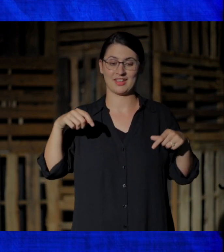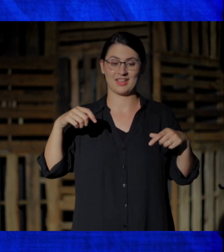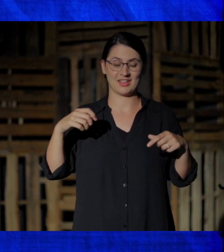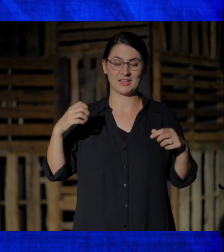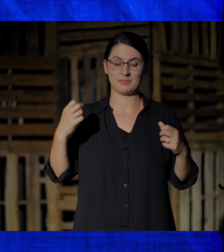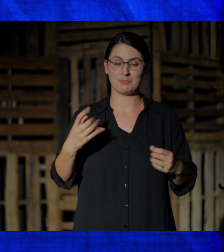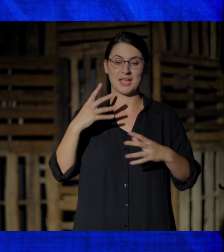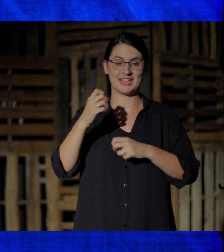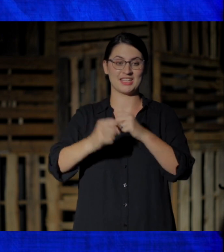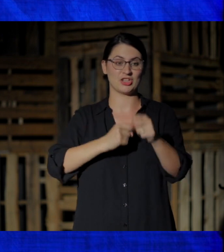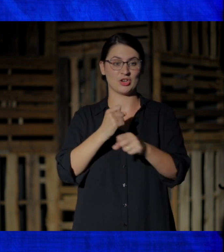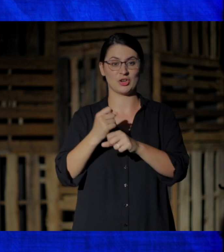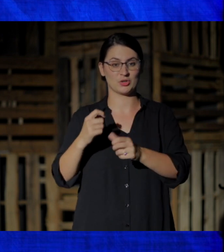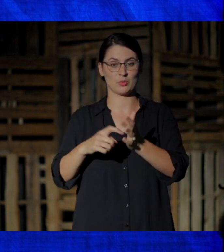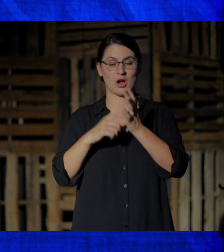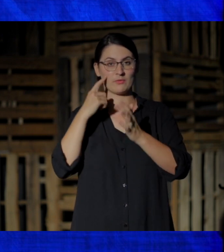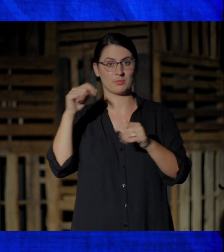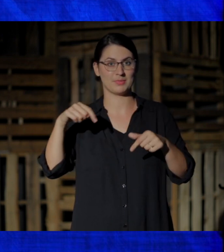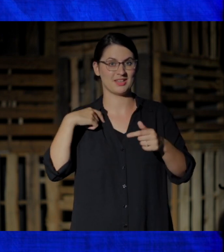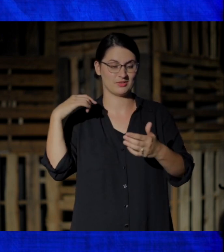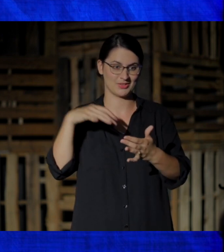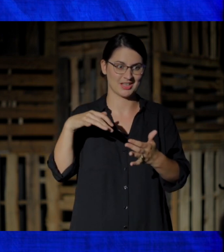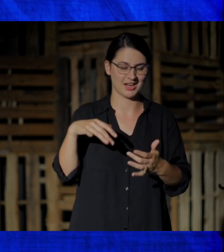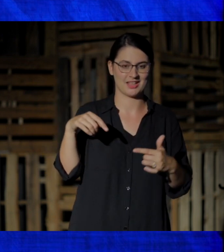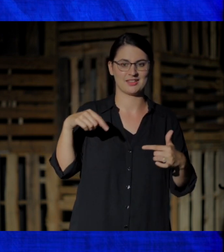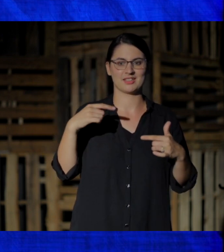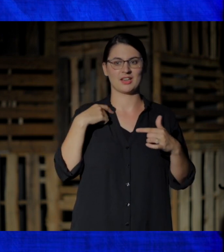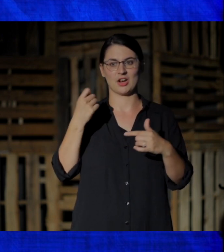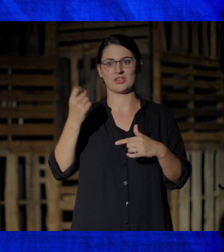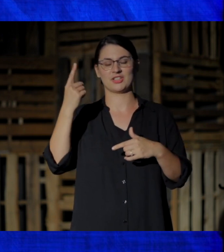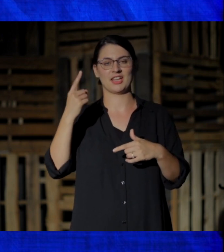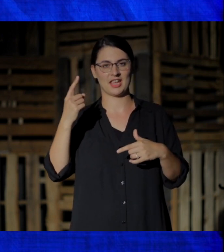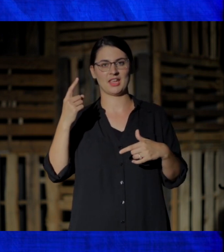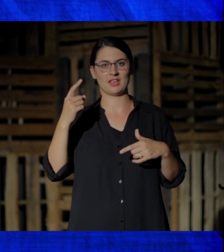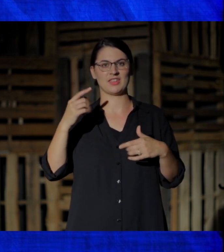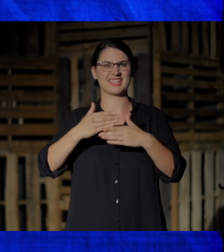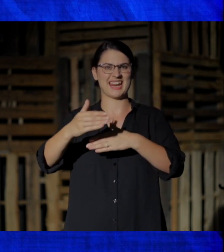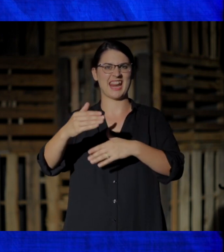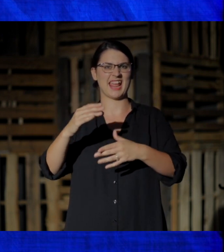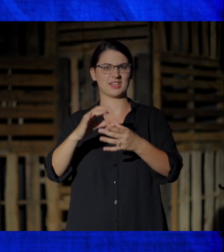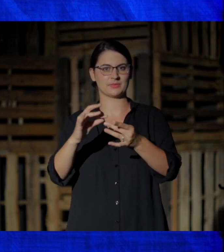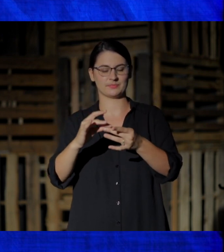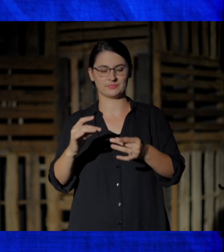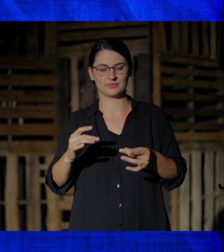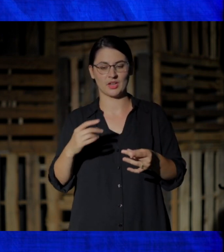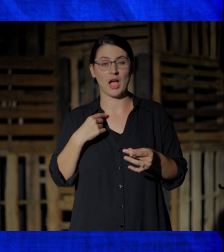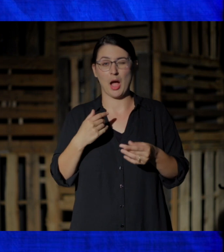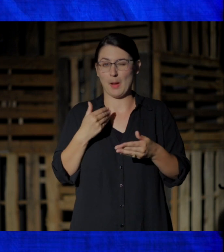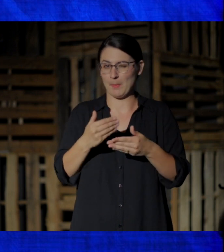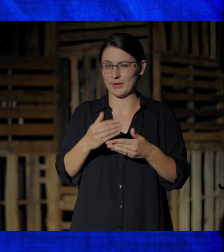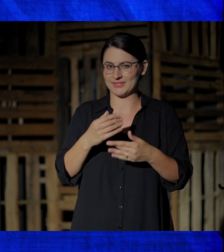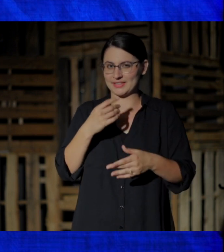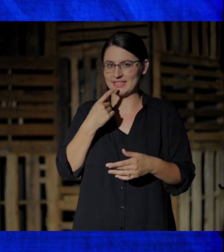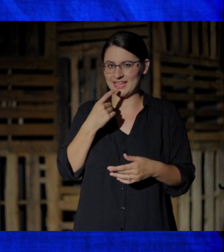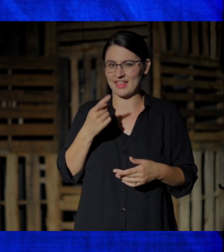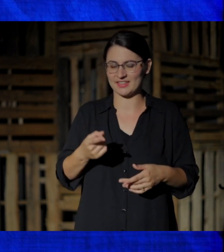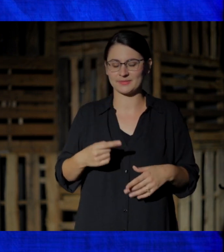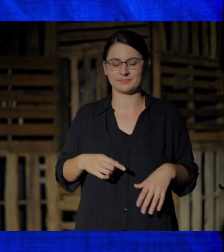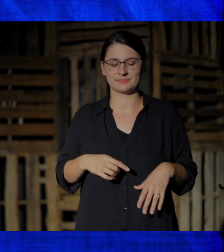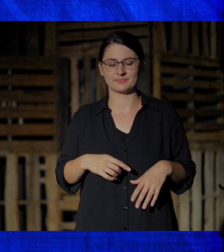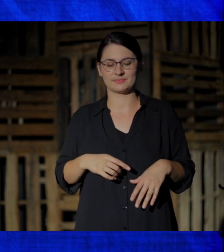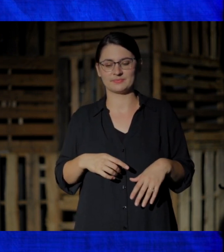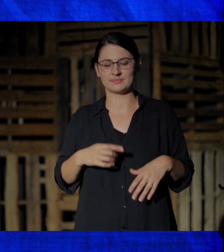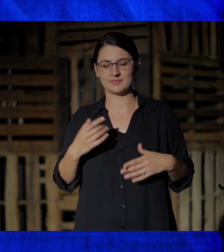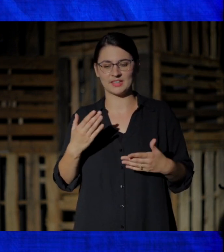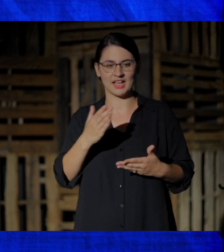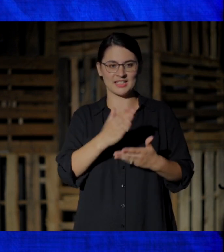I first was willing to accept it, and then I completely adopted it. And I just want you to know what I'm about to say, and some of you online, you're probably already coming, oh, you're heathen, you're pagan, I know where you're